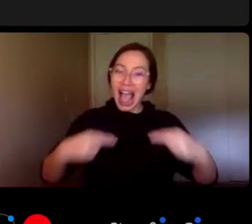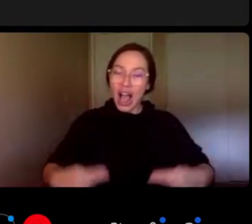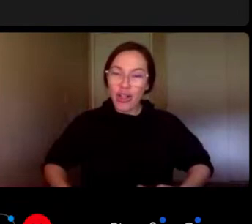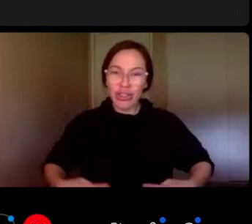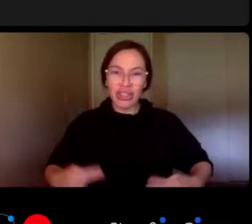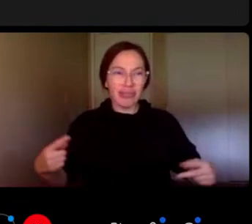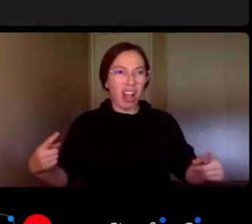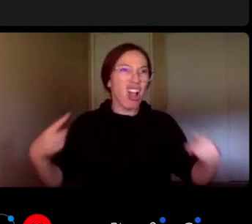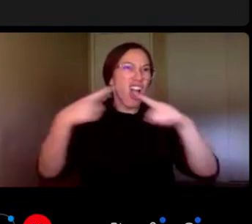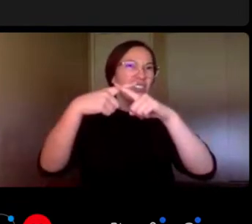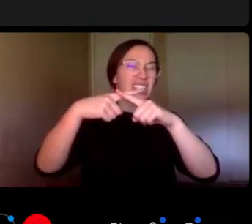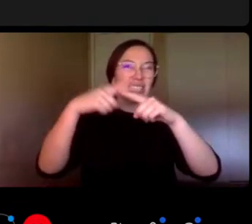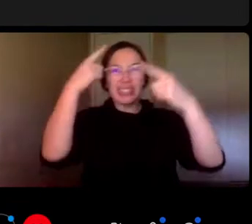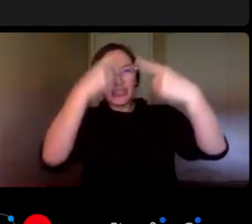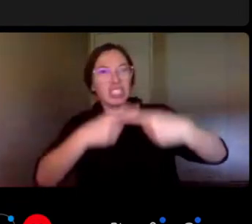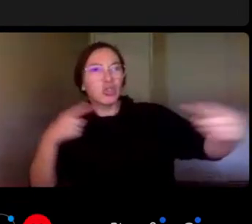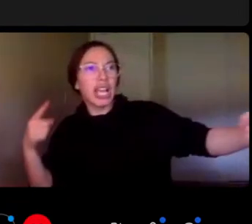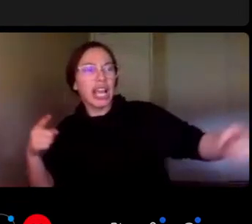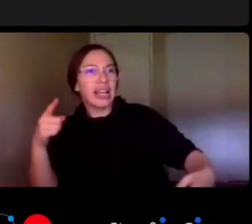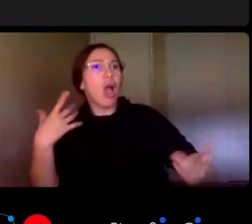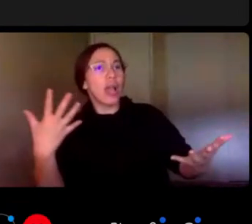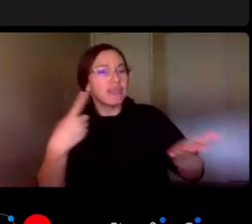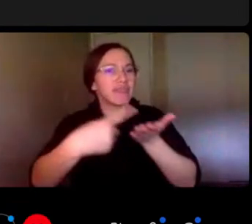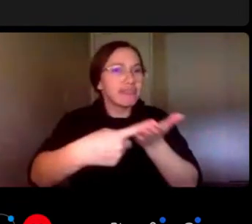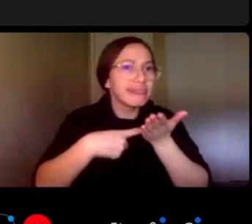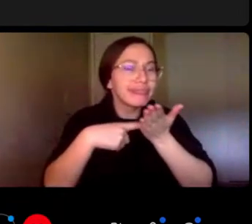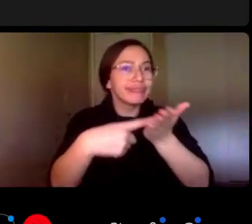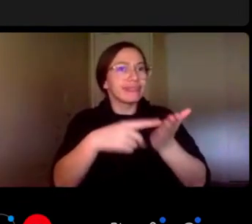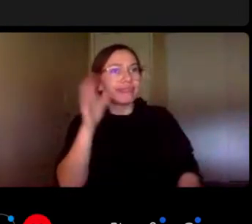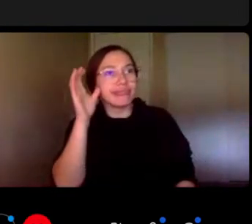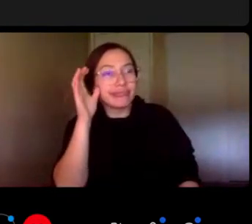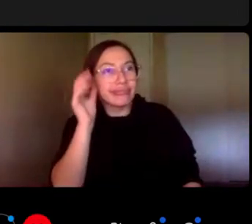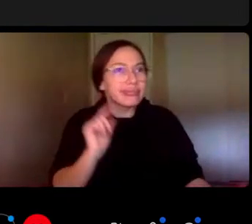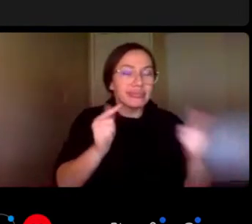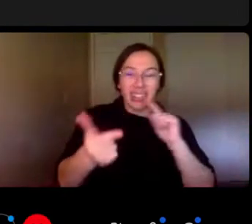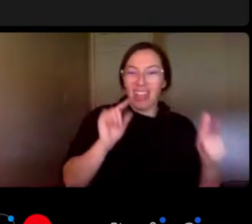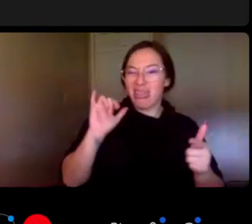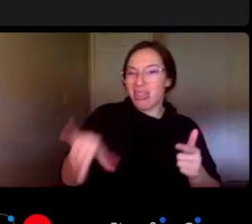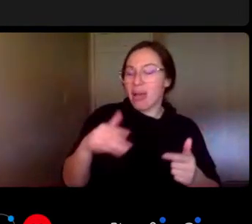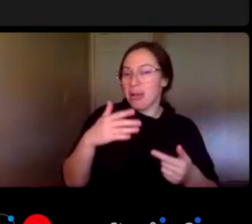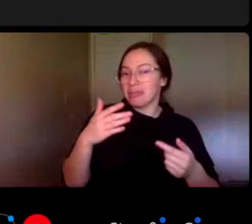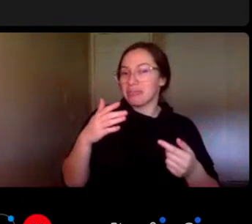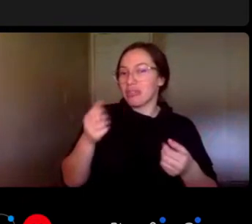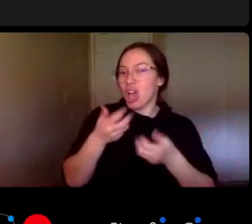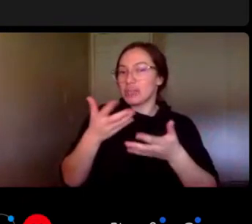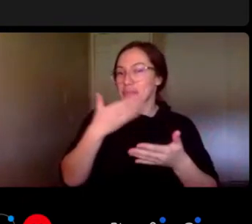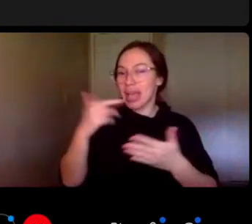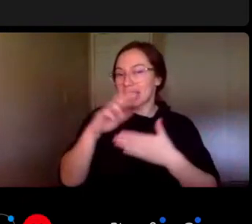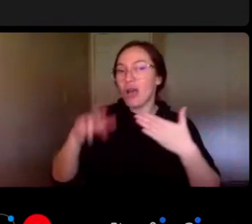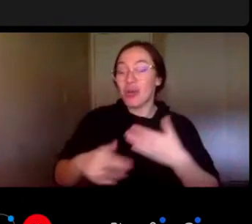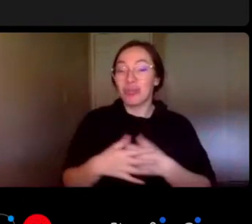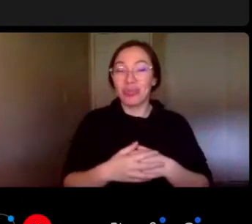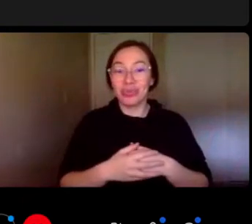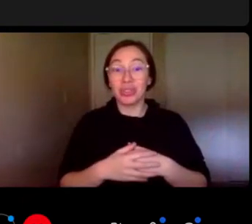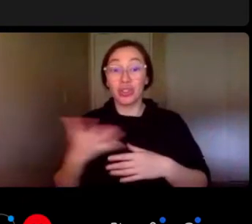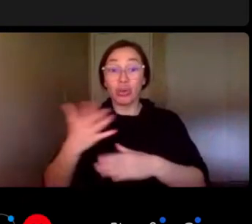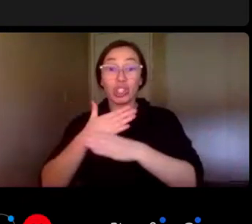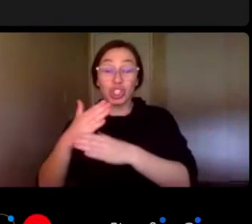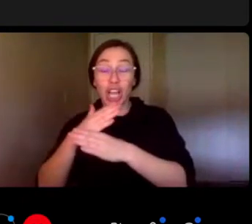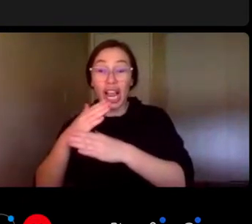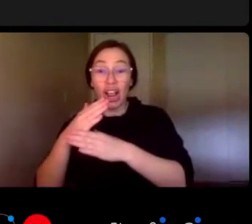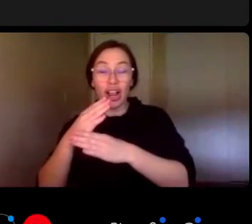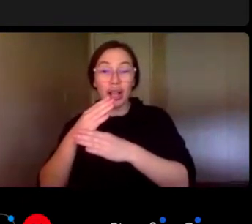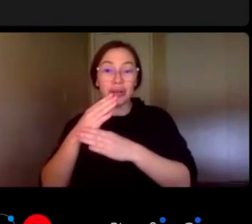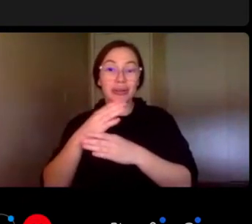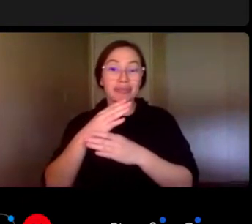People disagreeing and listening to each other and talking about it. And I think that's the best outcome to come. But you work together with a shared moral imperative. Even